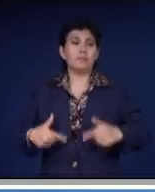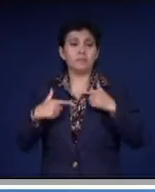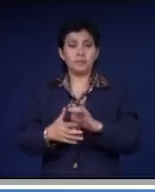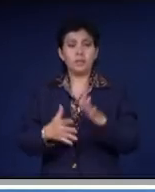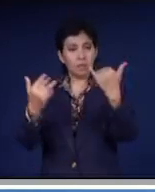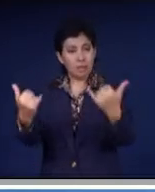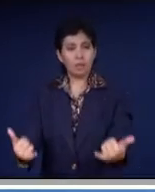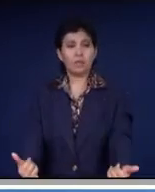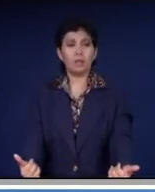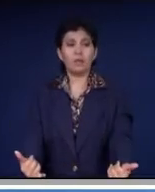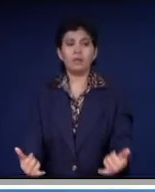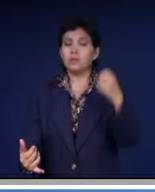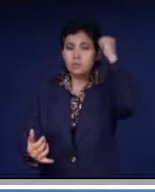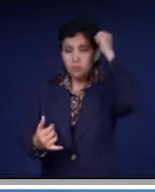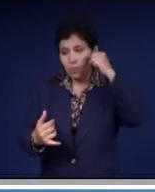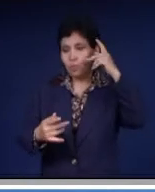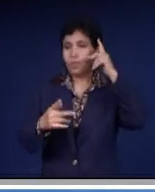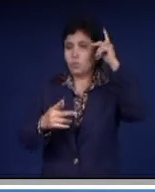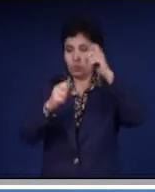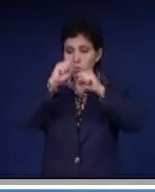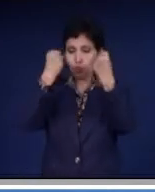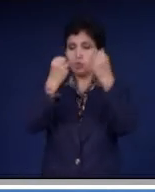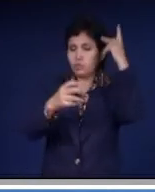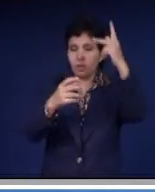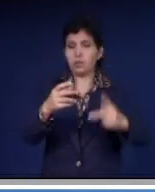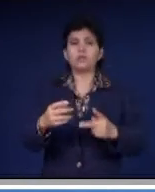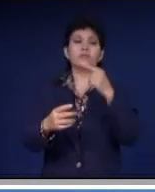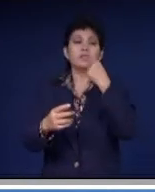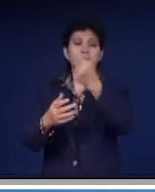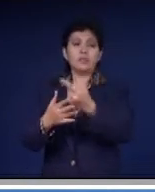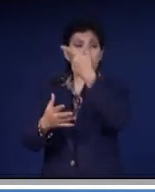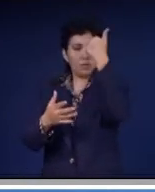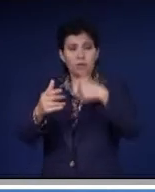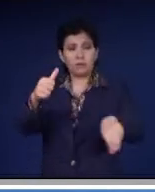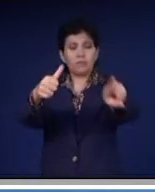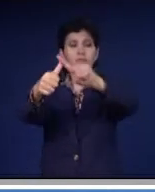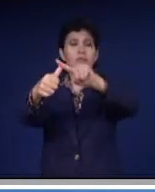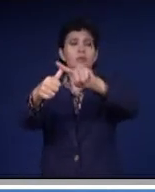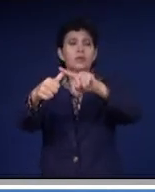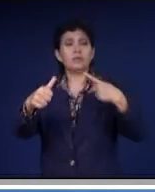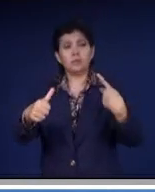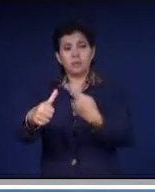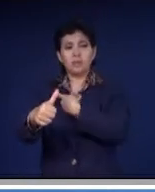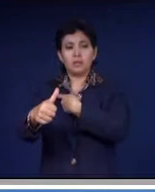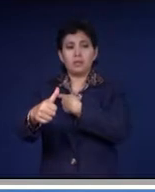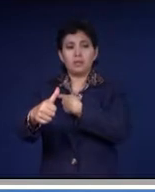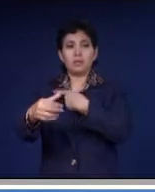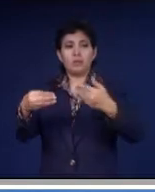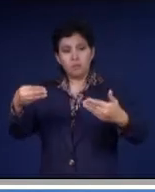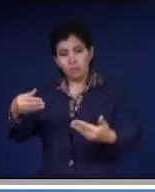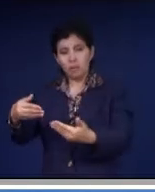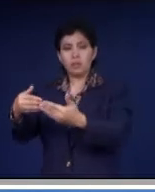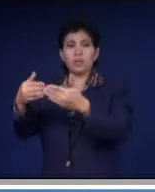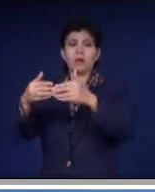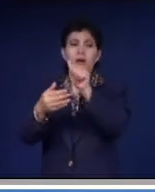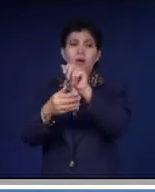Now, social psychologists, they state two approaches. The first one is that we have the need to feel good about ourselves,